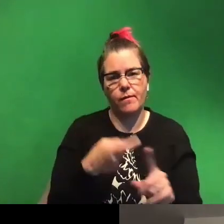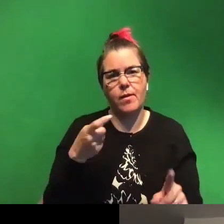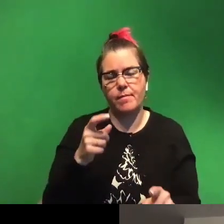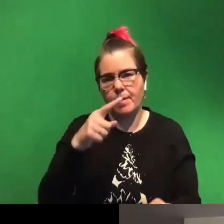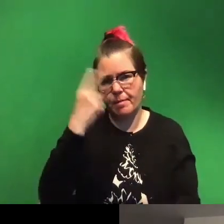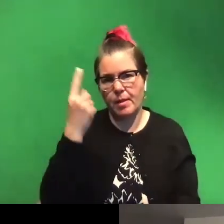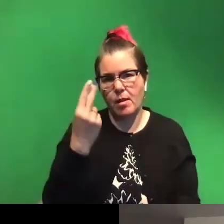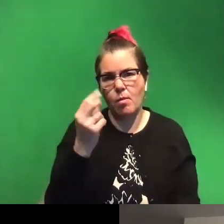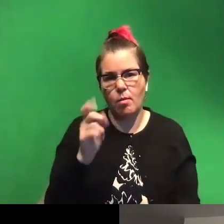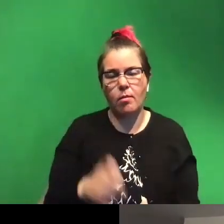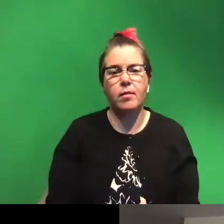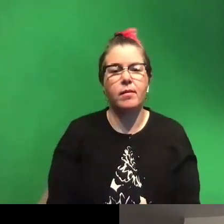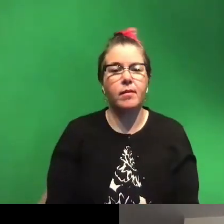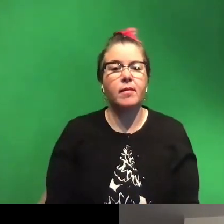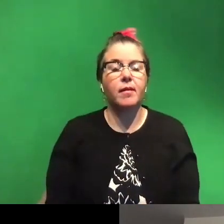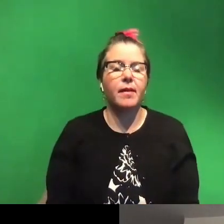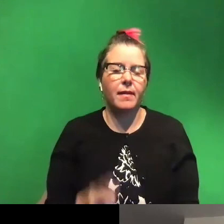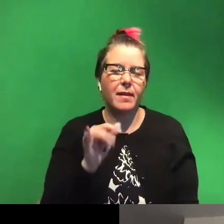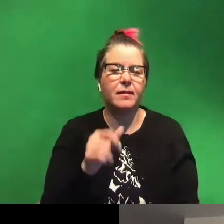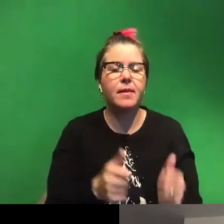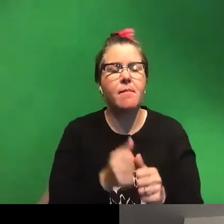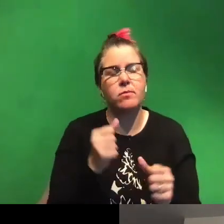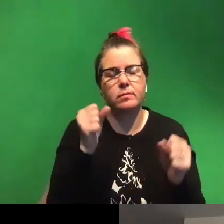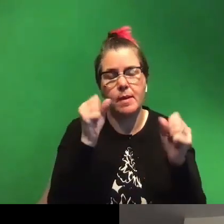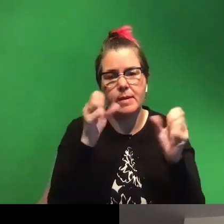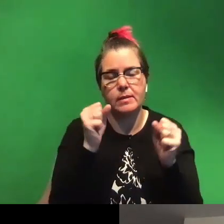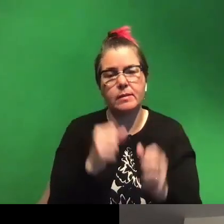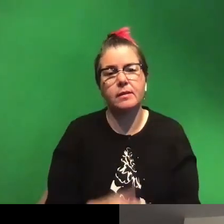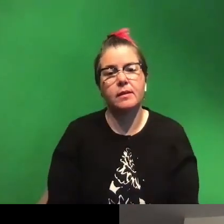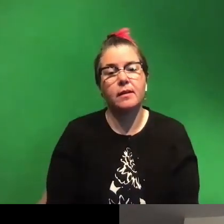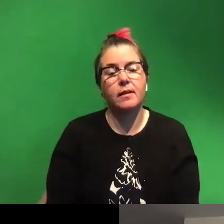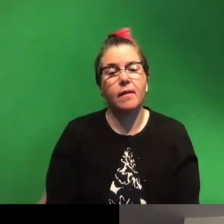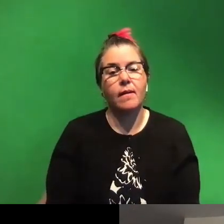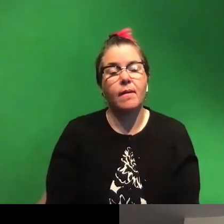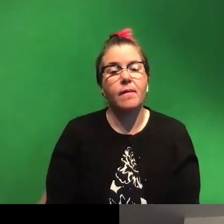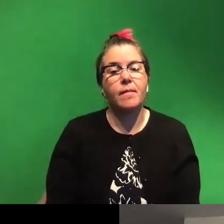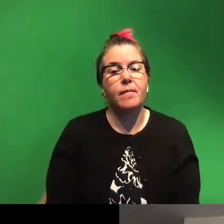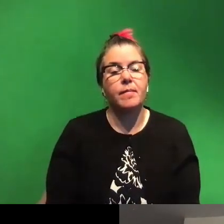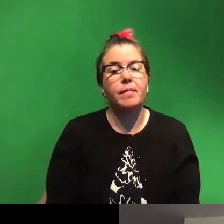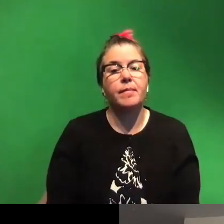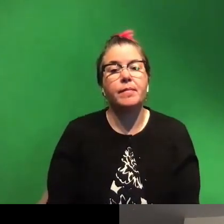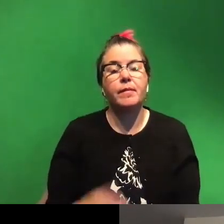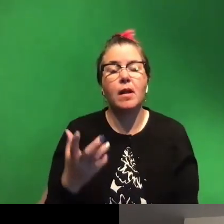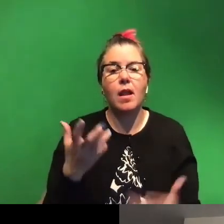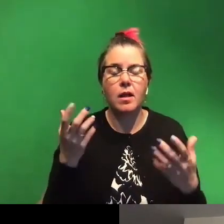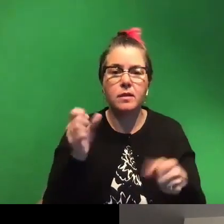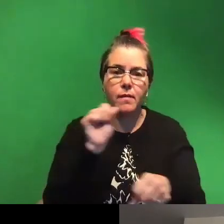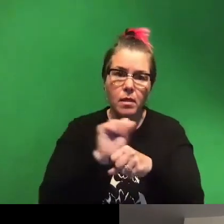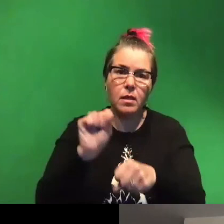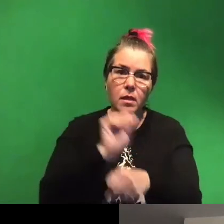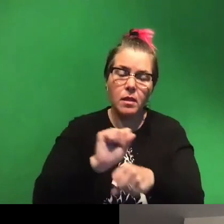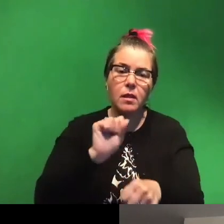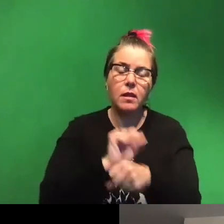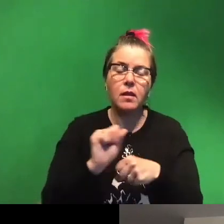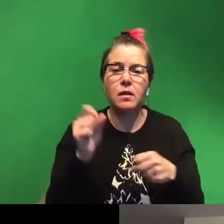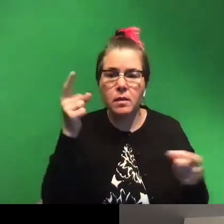But yeah, I think that's like the most amazing. But because it took so much effort, and like it's